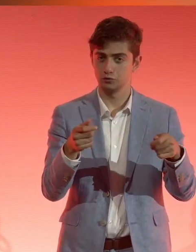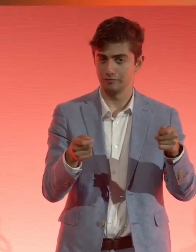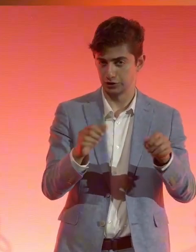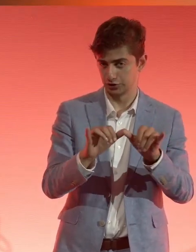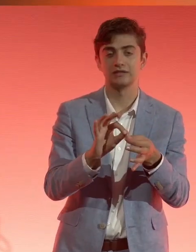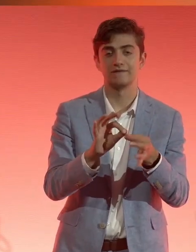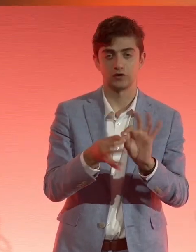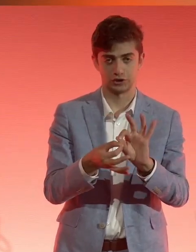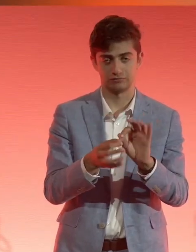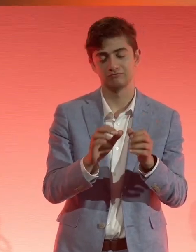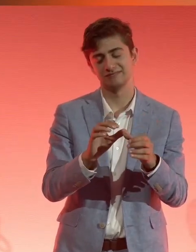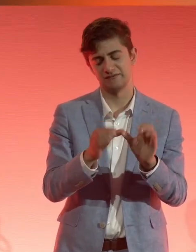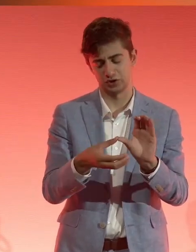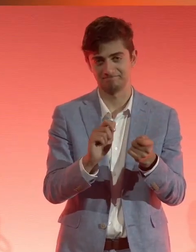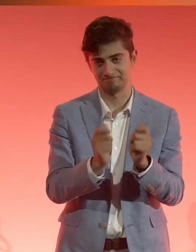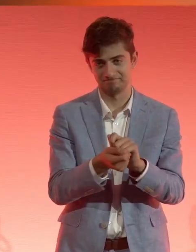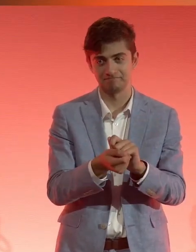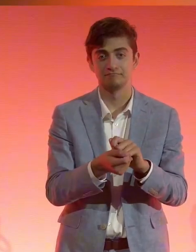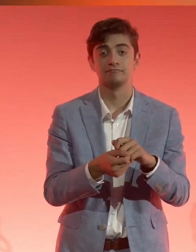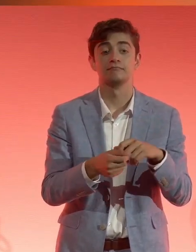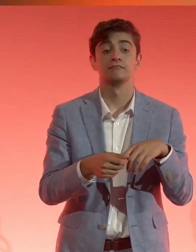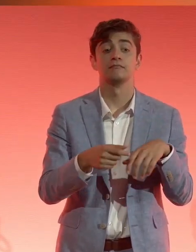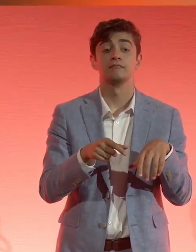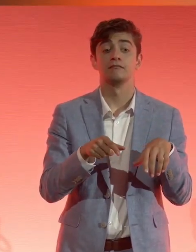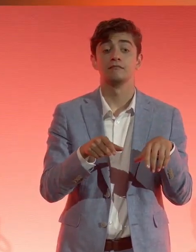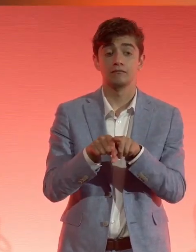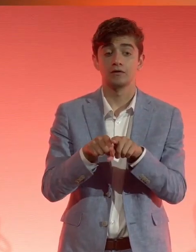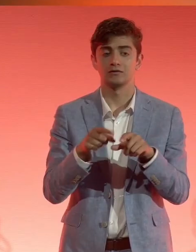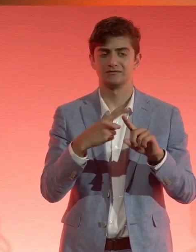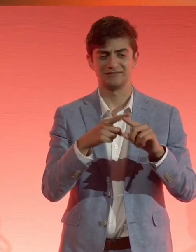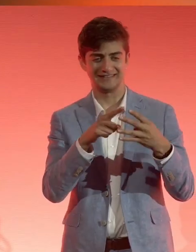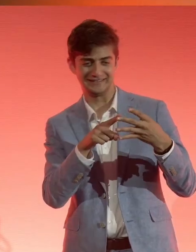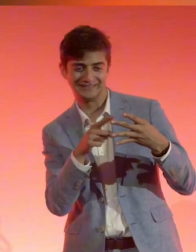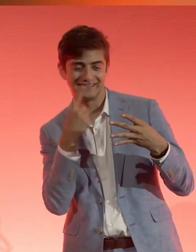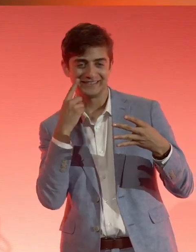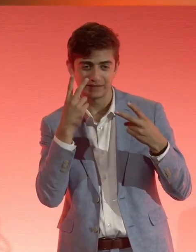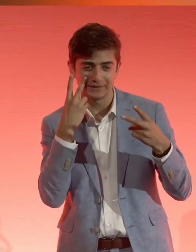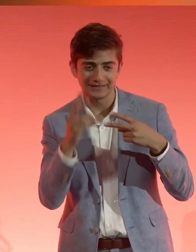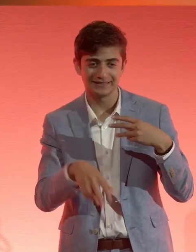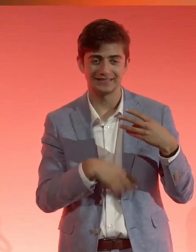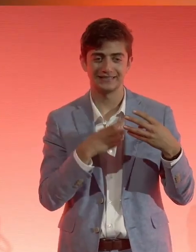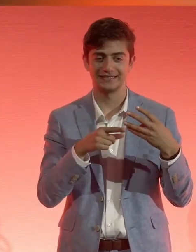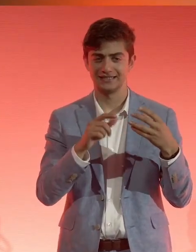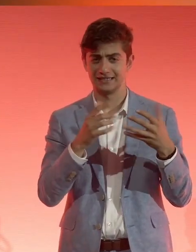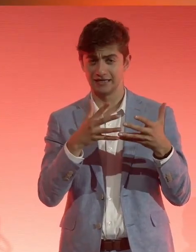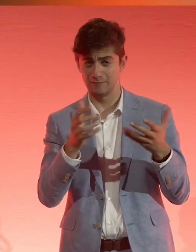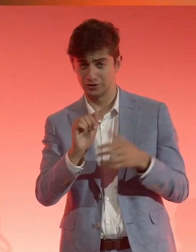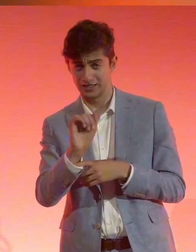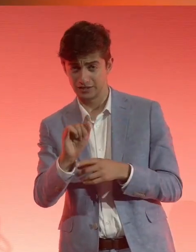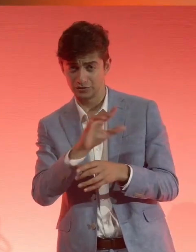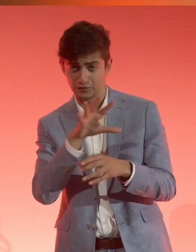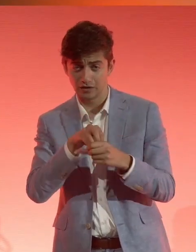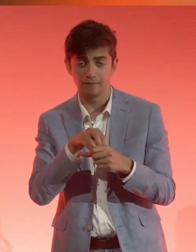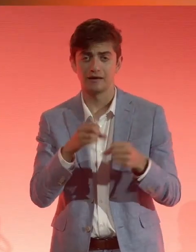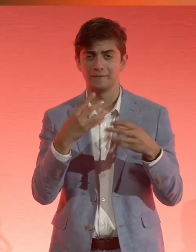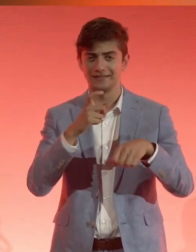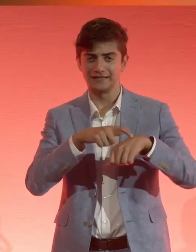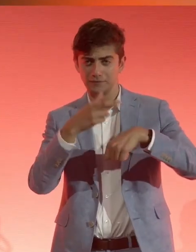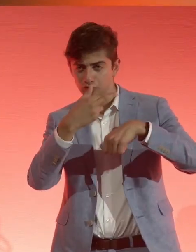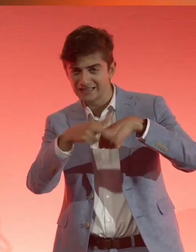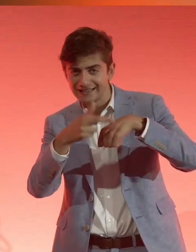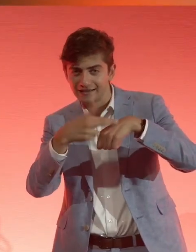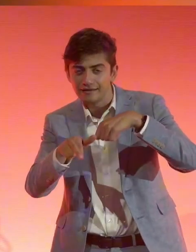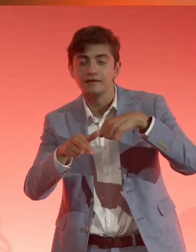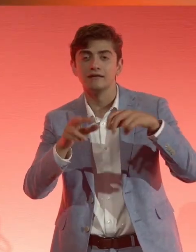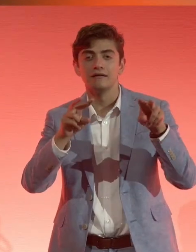new metrics here. AI visibility, AI share of voice, number of citations. These are the new measures